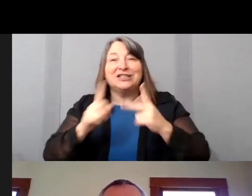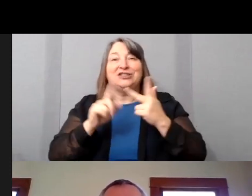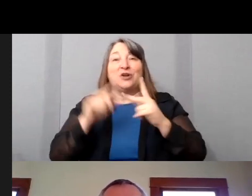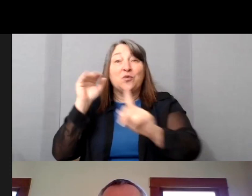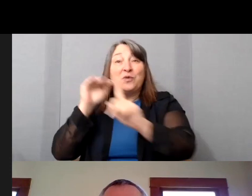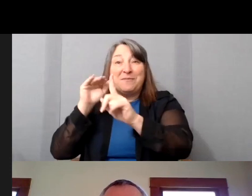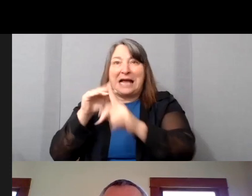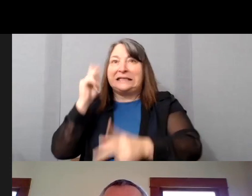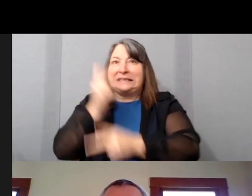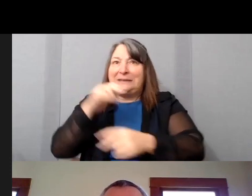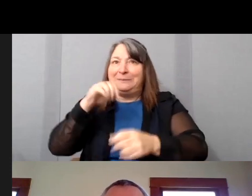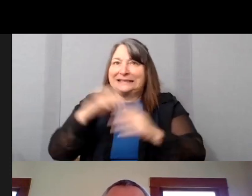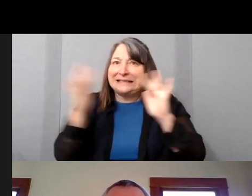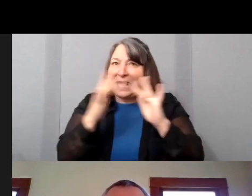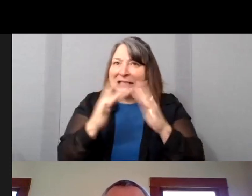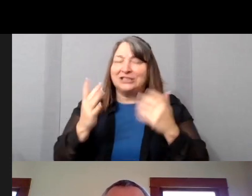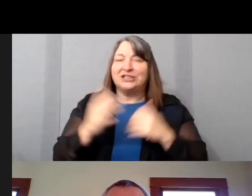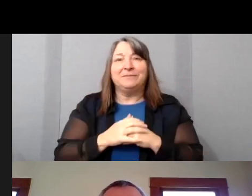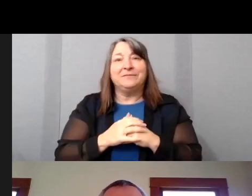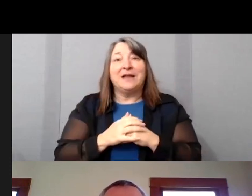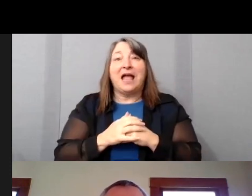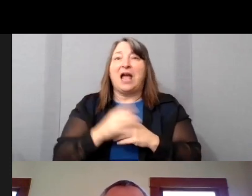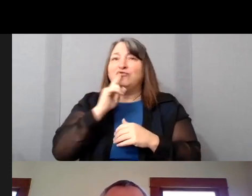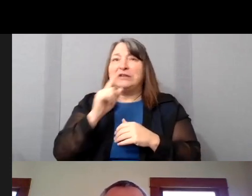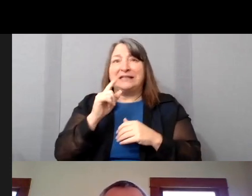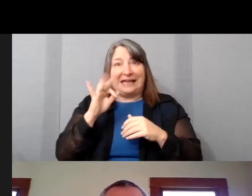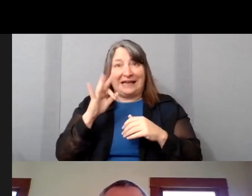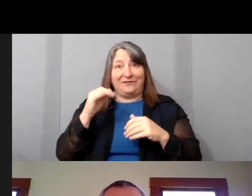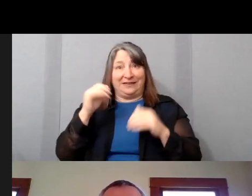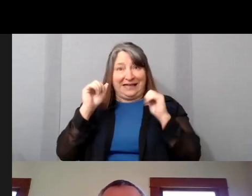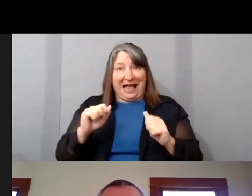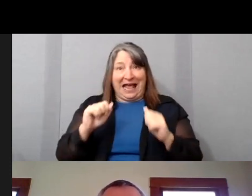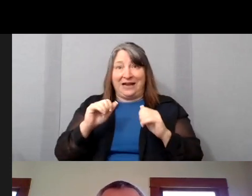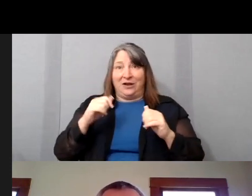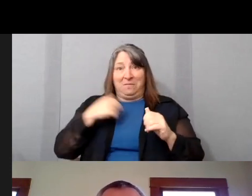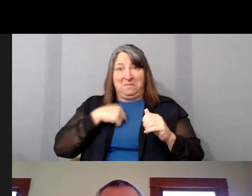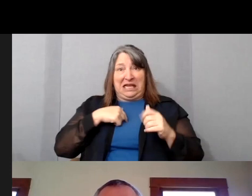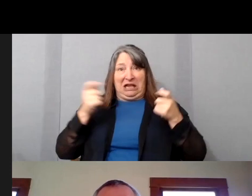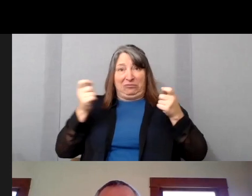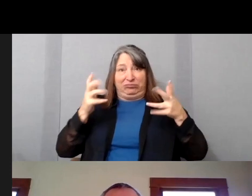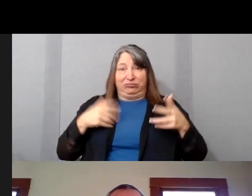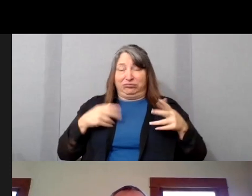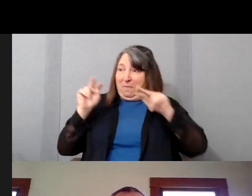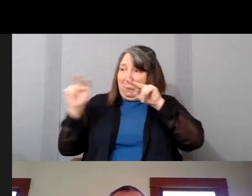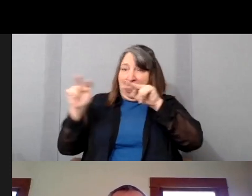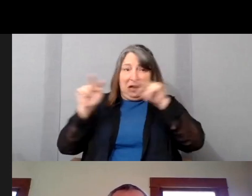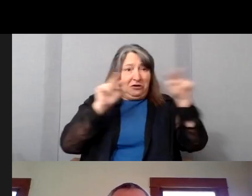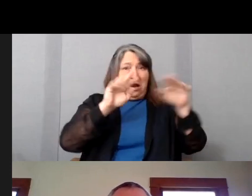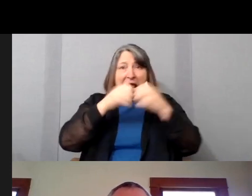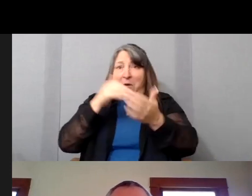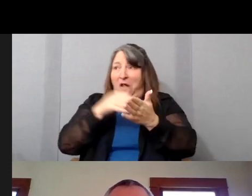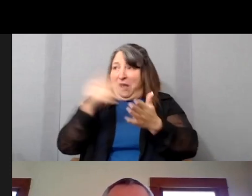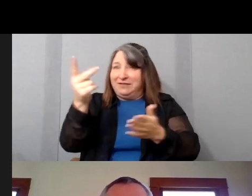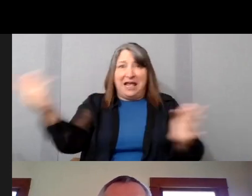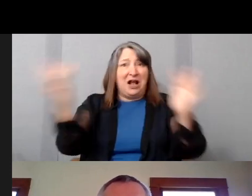platform allows it, really monitoring how often matches are in touch, right? If you can look and see, well, I don't think